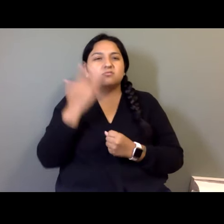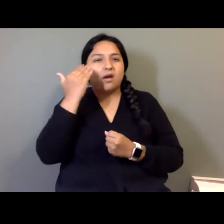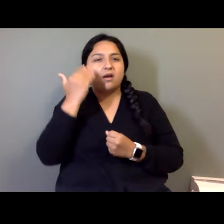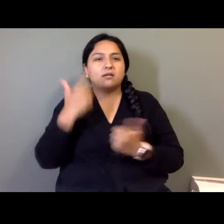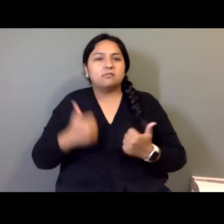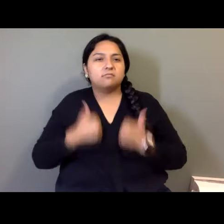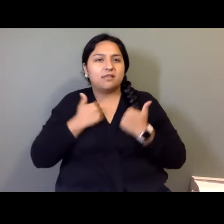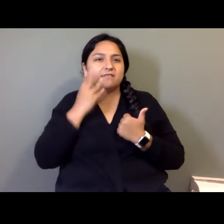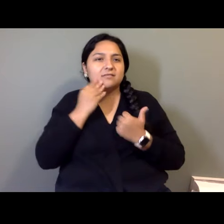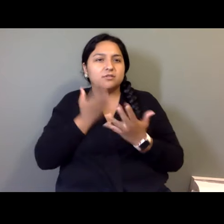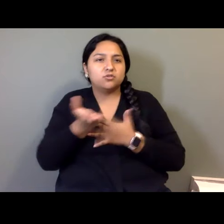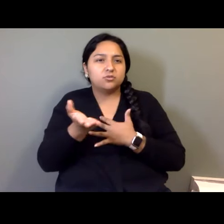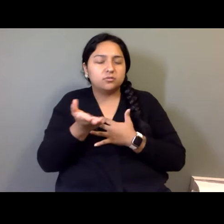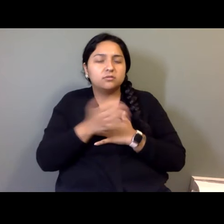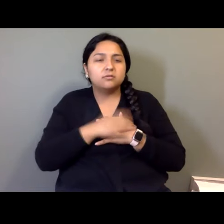like,